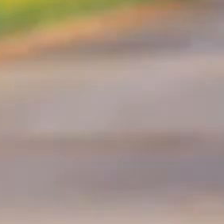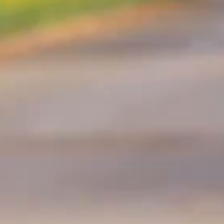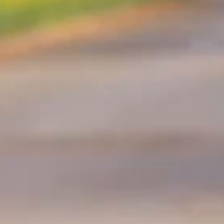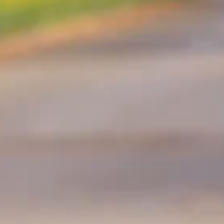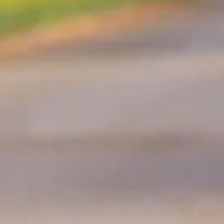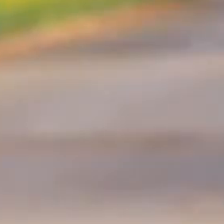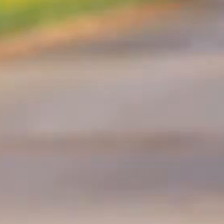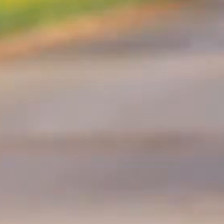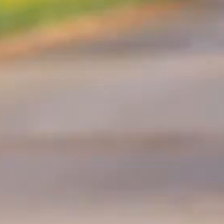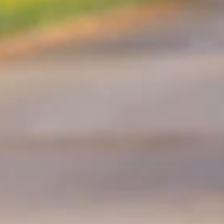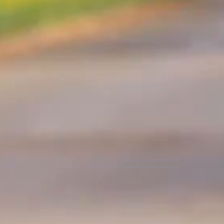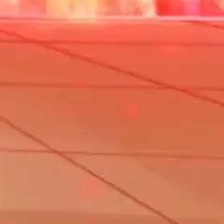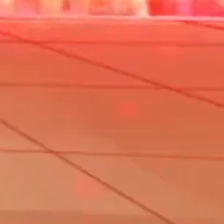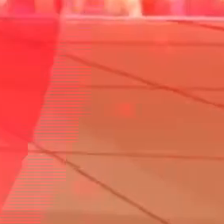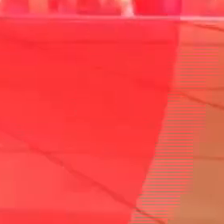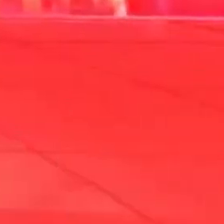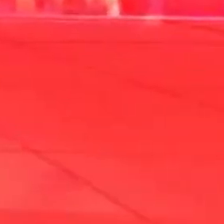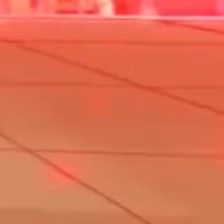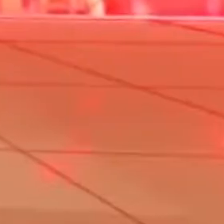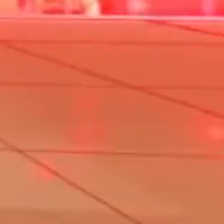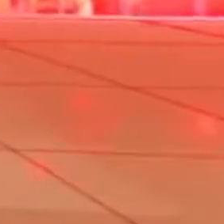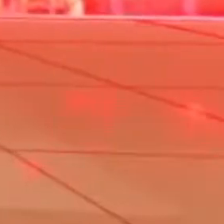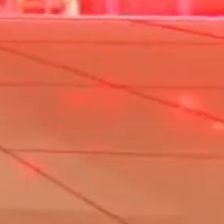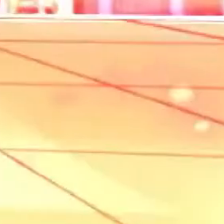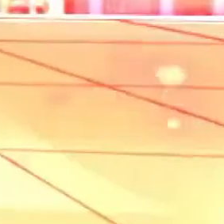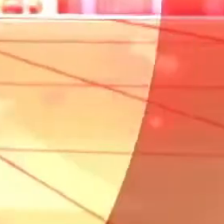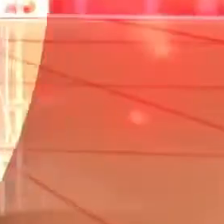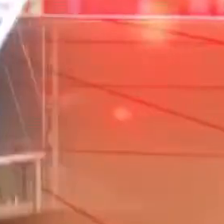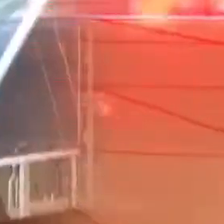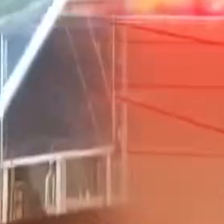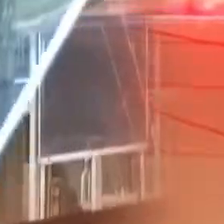This is the Law Matters Show.